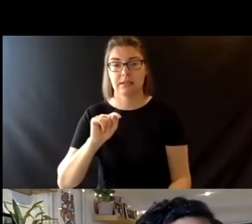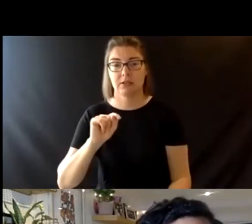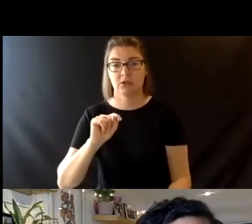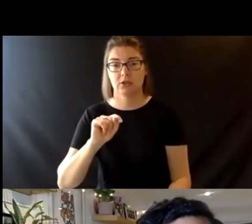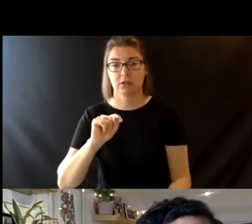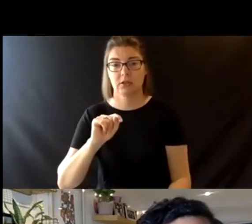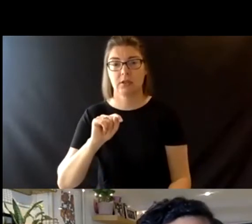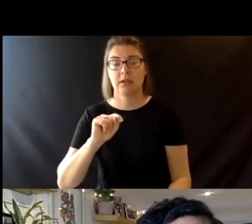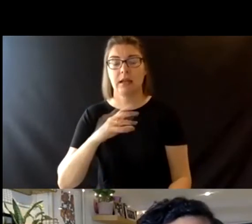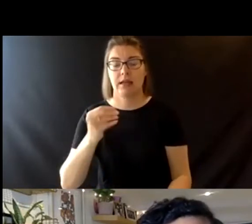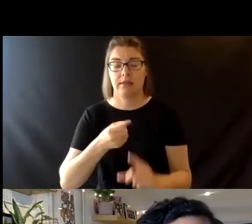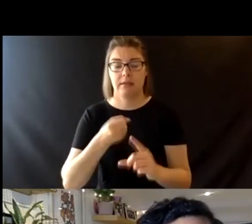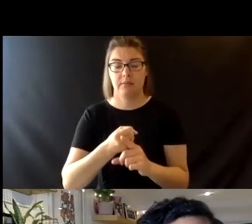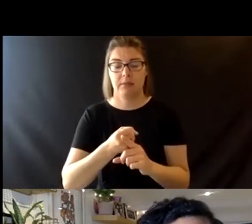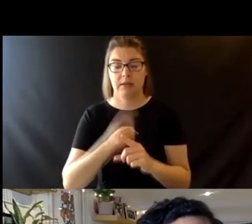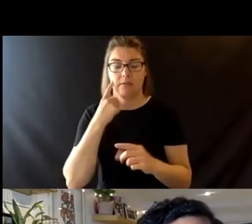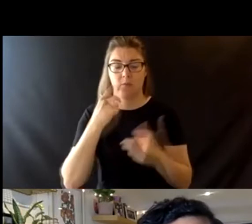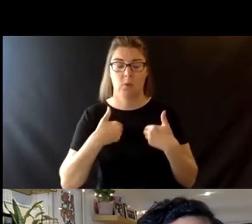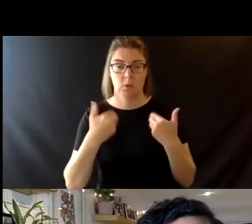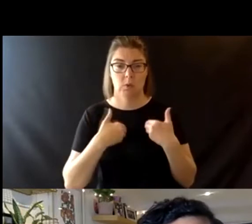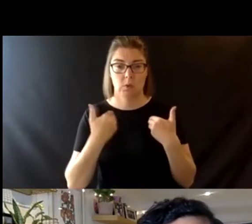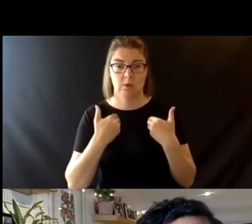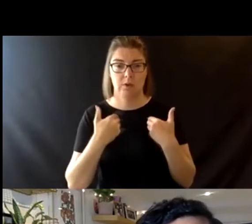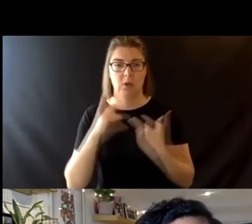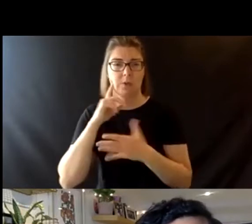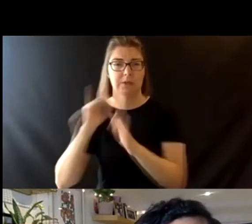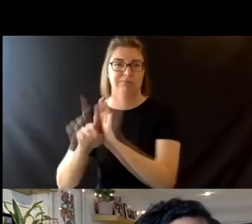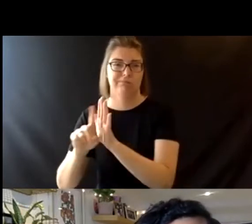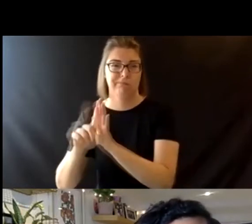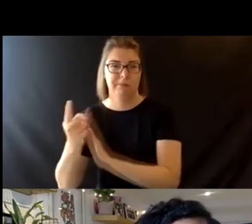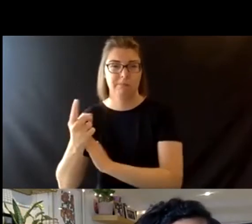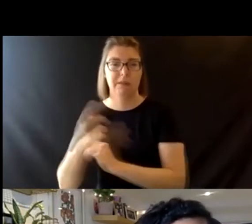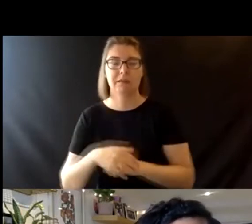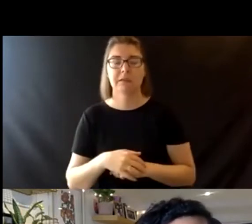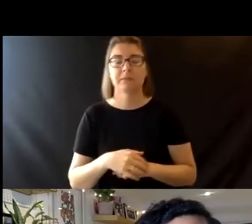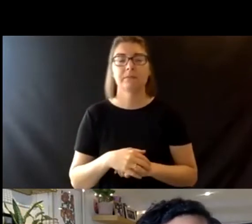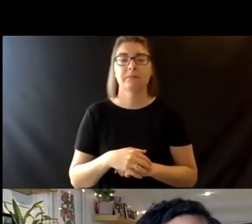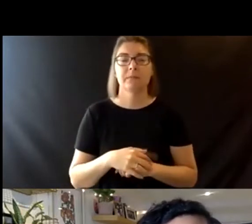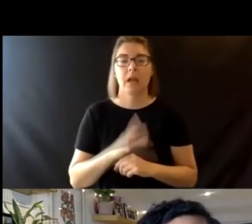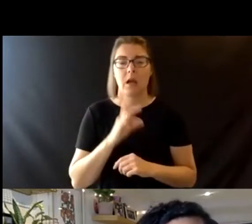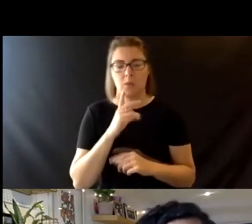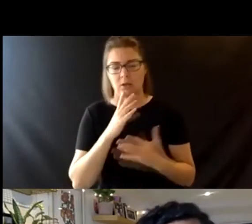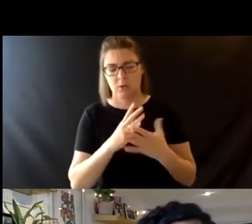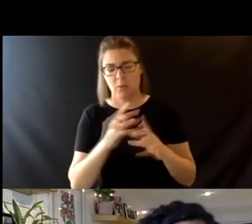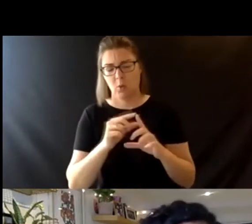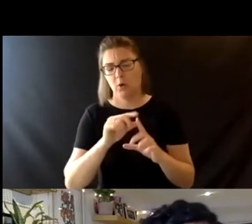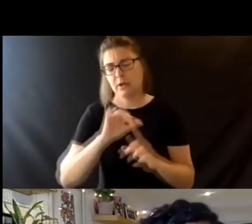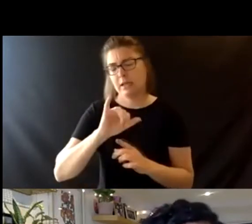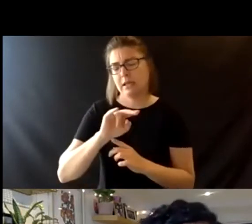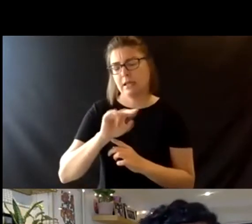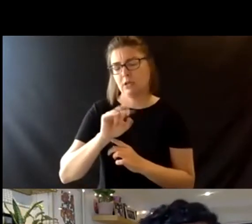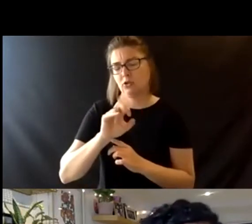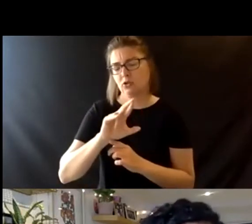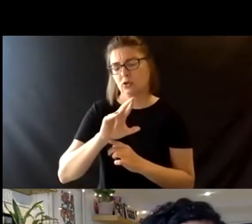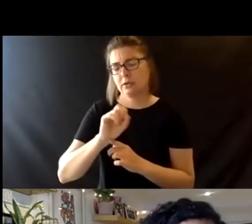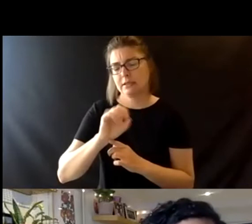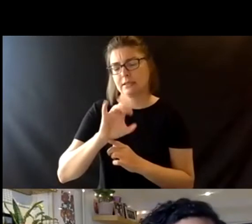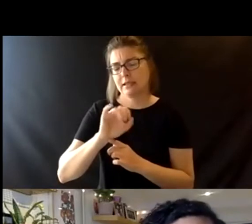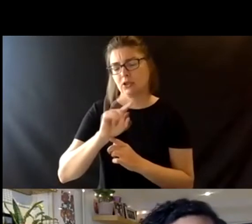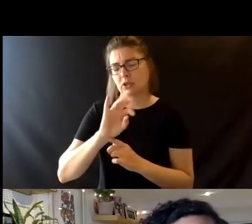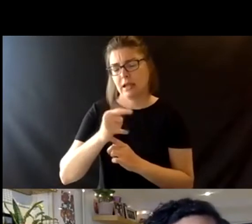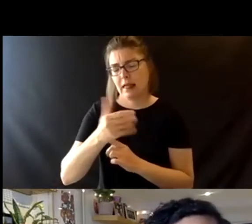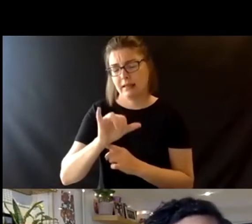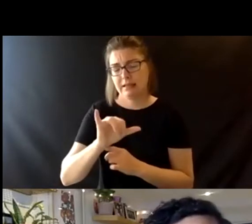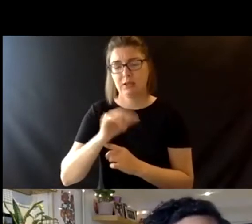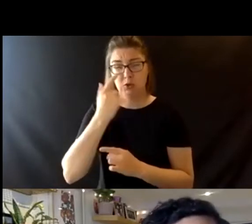youth. So I really want to unpack that term intersectionality, Kai, and I'm wondering if you can describe a little bit about what that term actually means